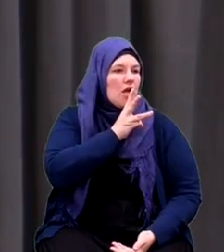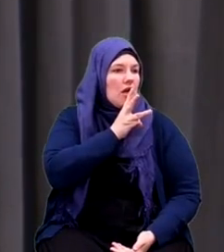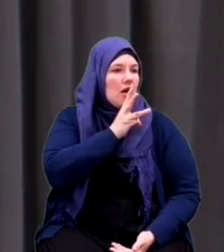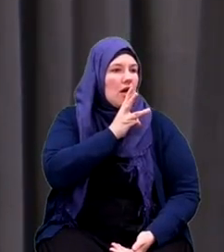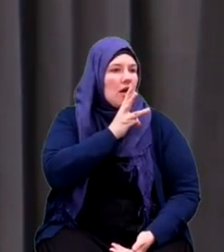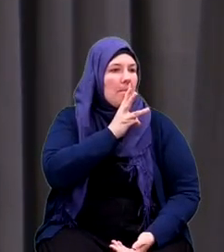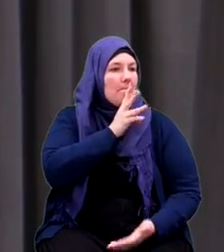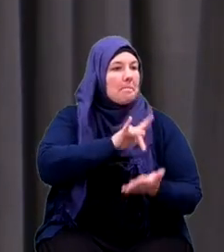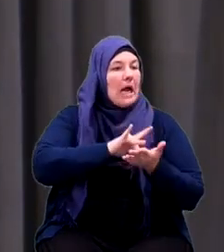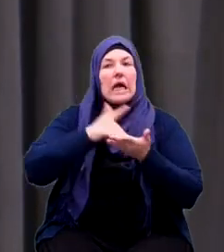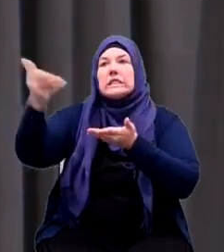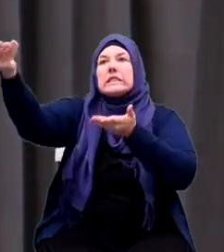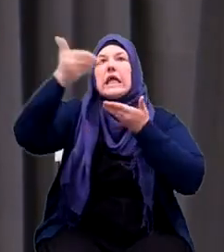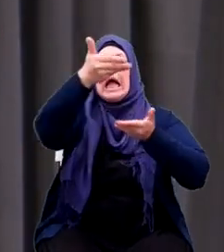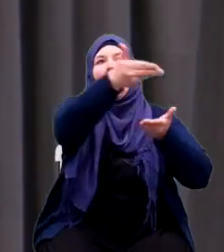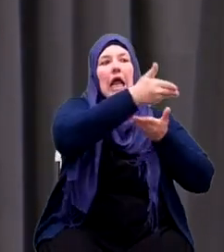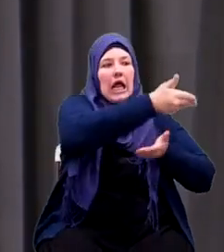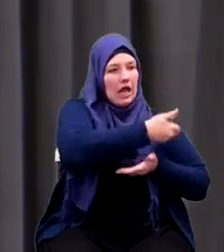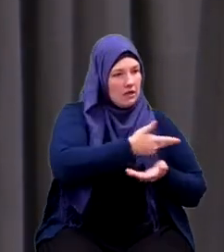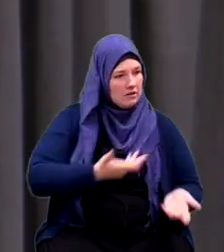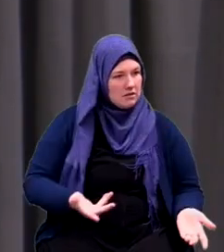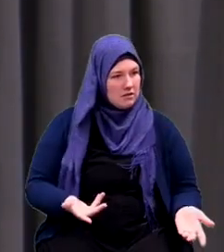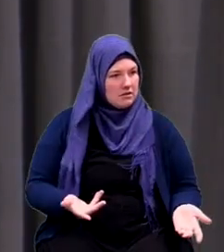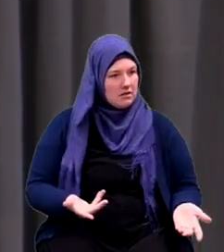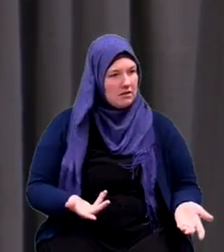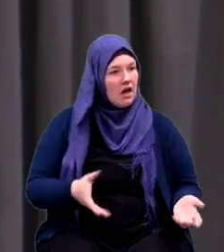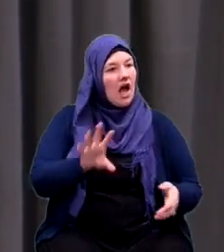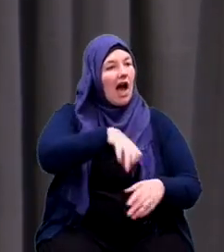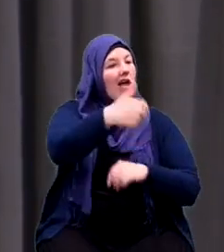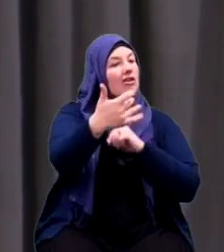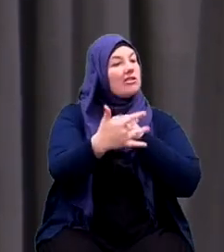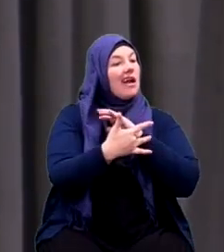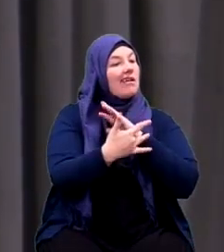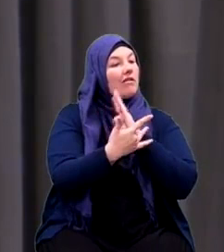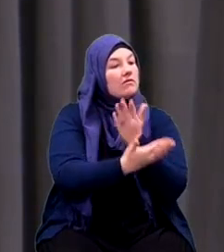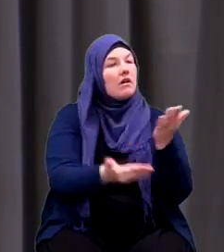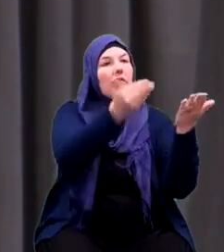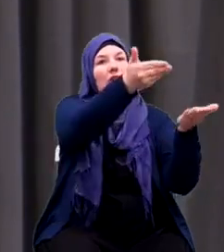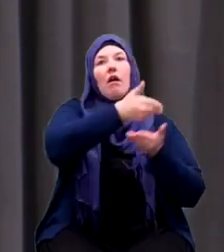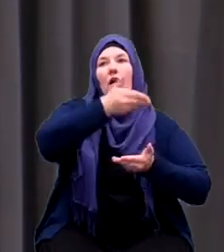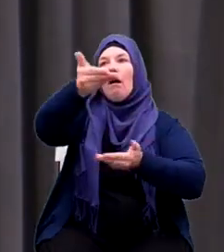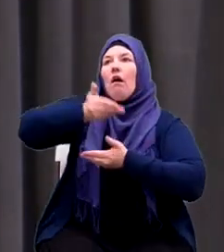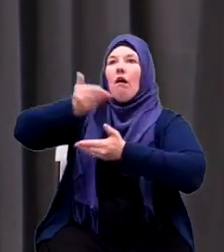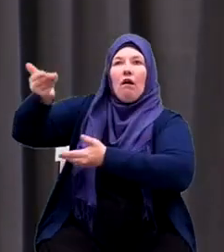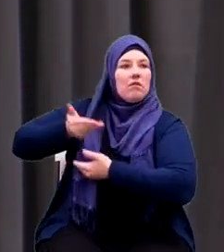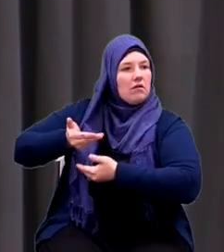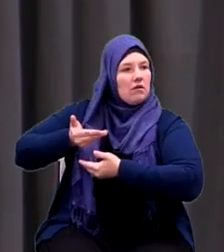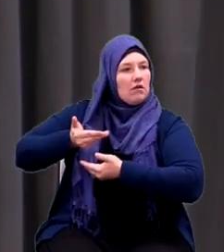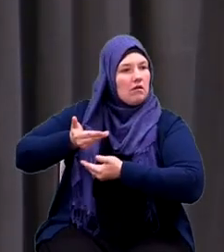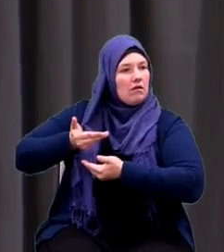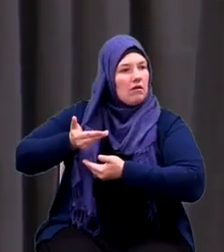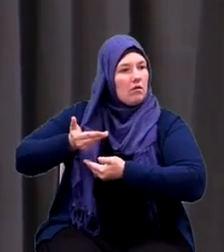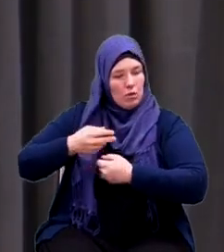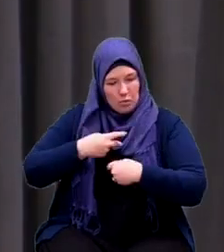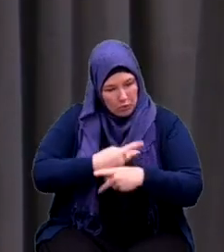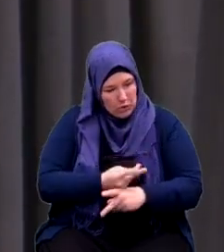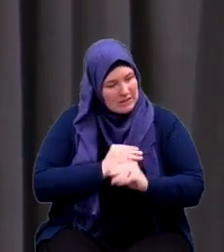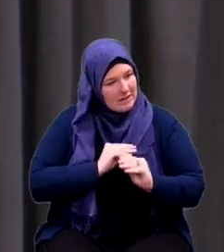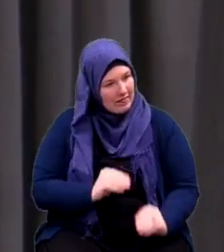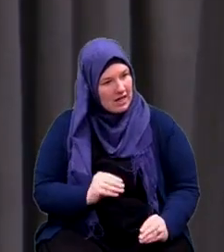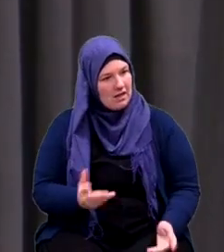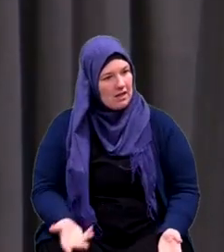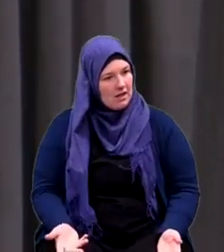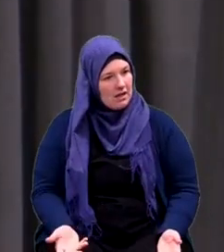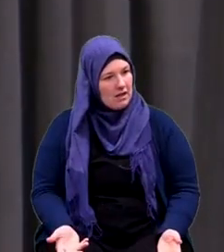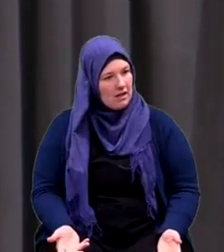importing medicine, let alone other technological stuff that is needed. Why?